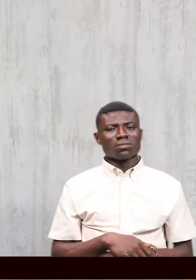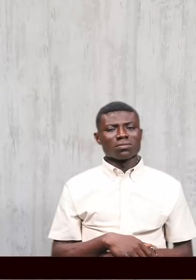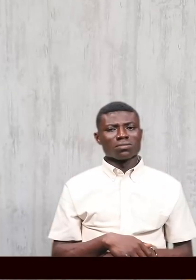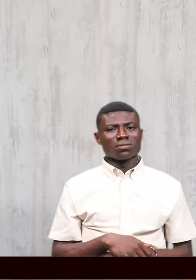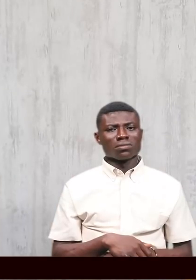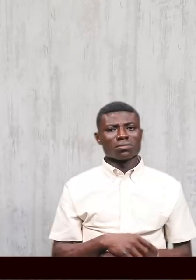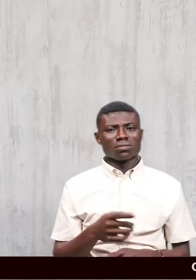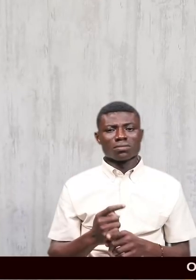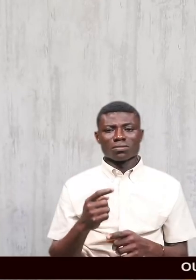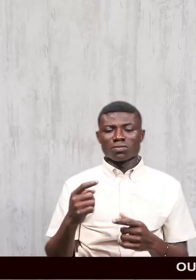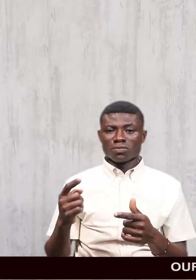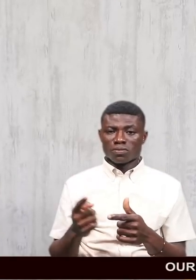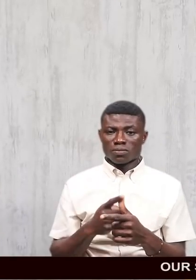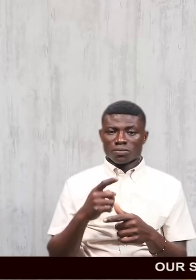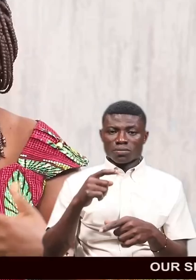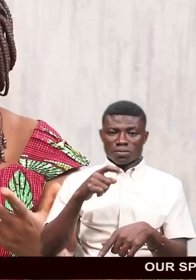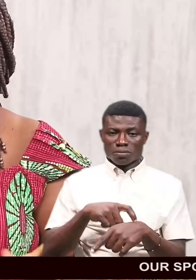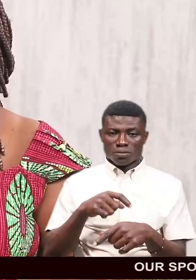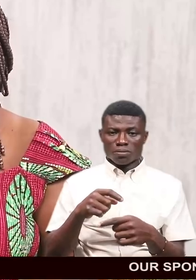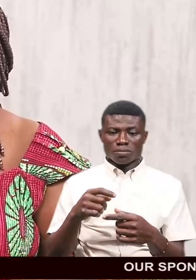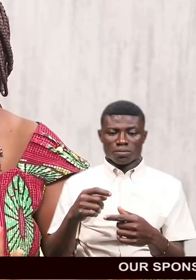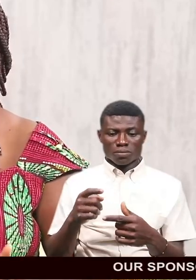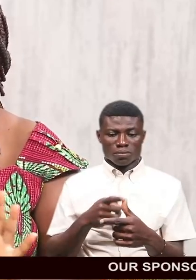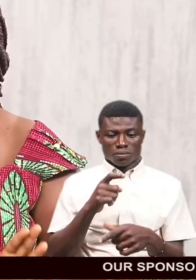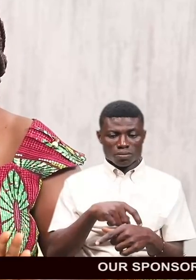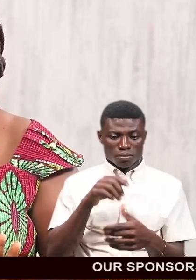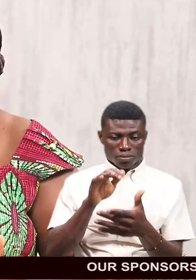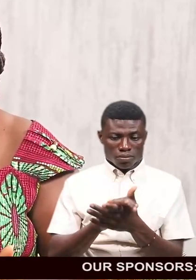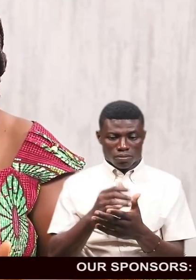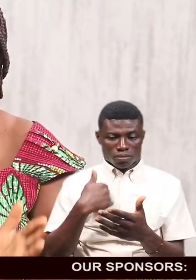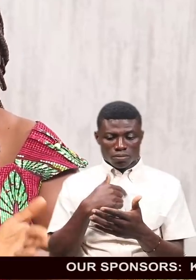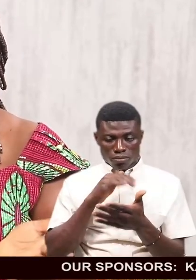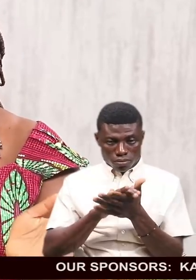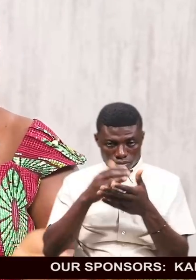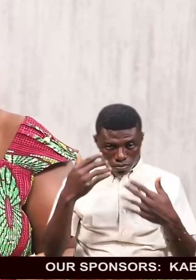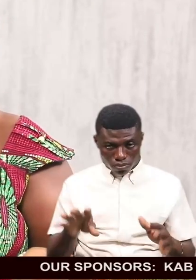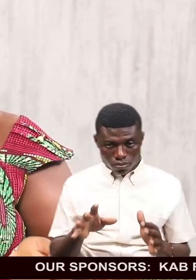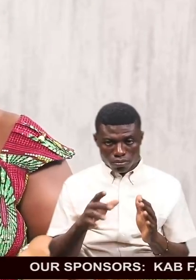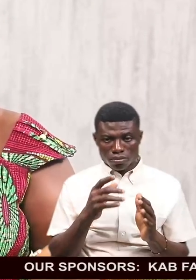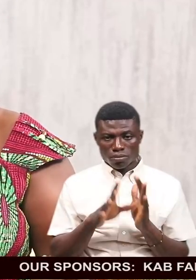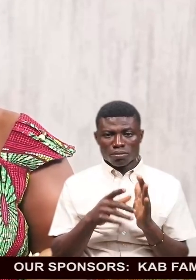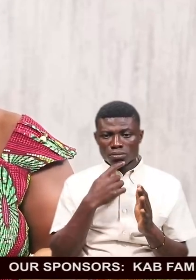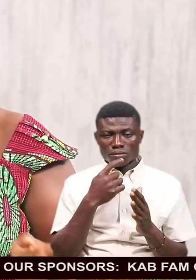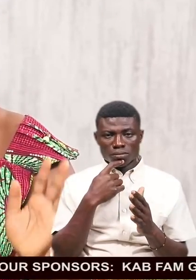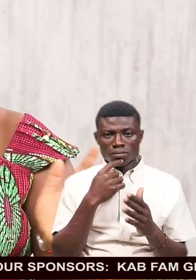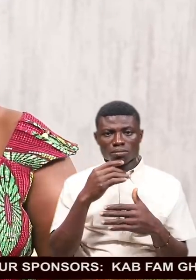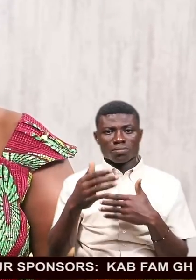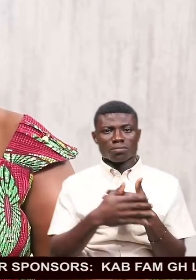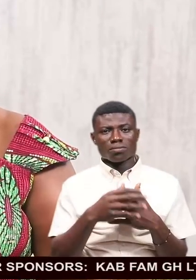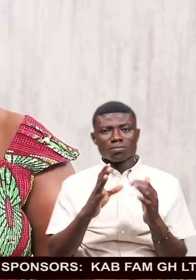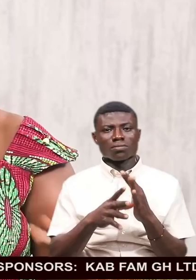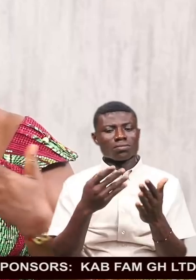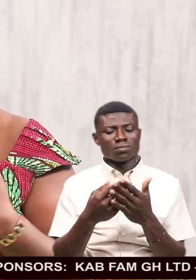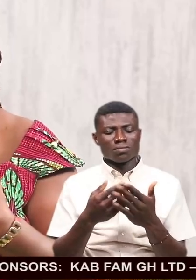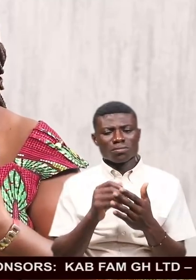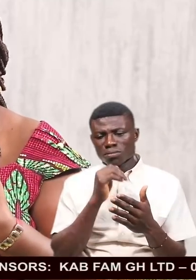and we are from day one am worry ya na so ko ye no from day one ye worry wie ye no uso be come back into ukwo ye no usikasam